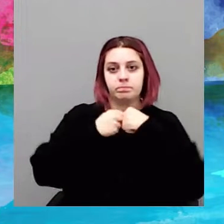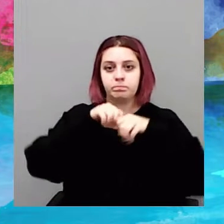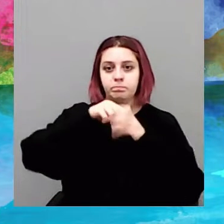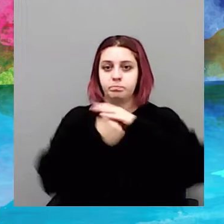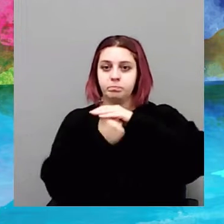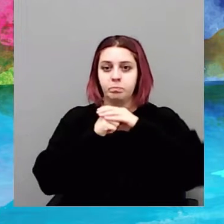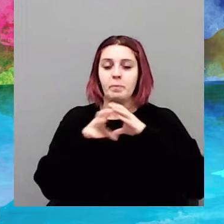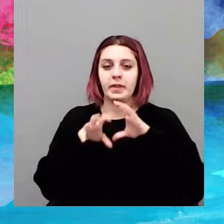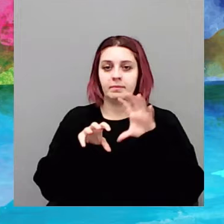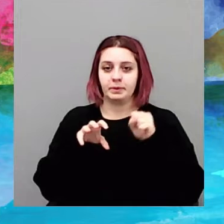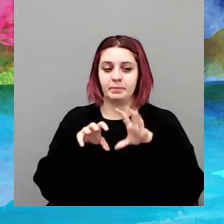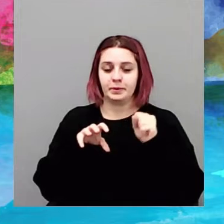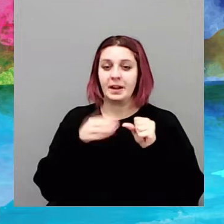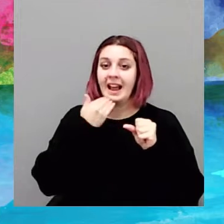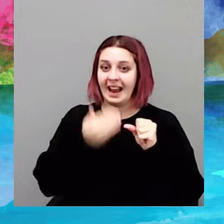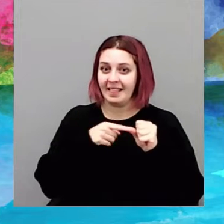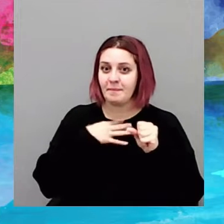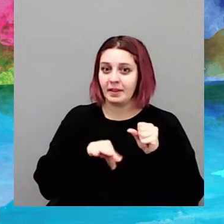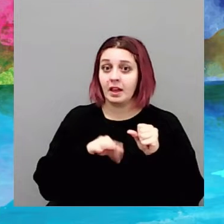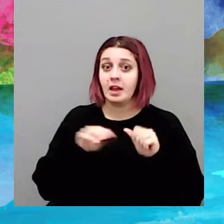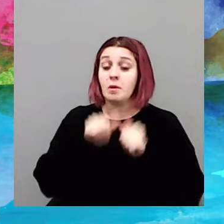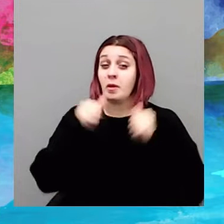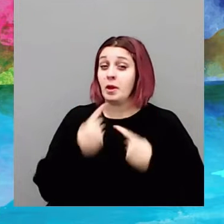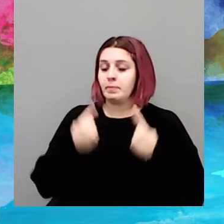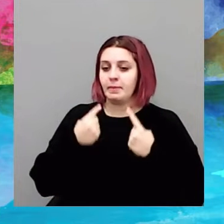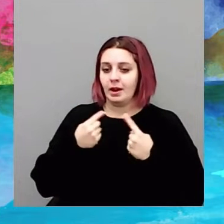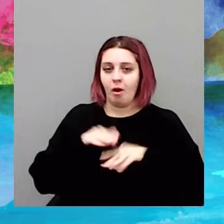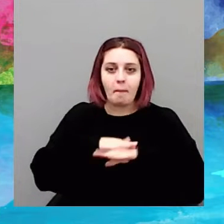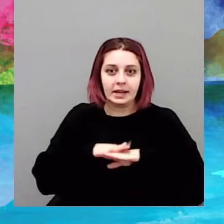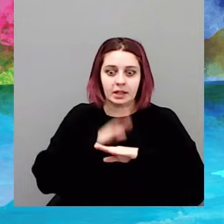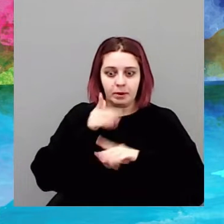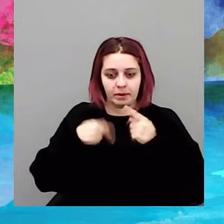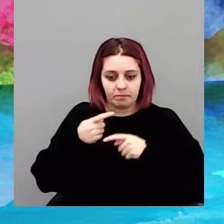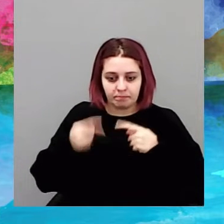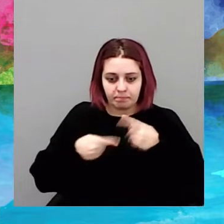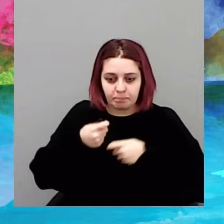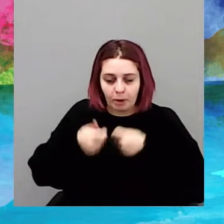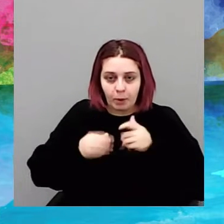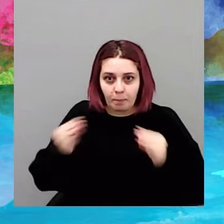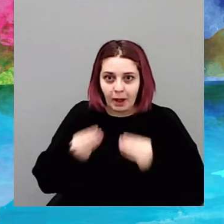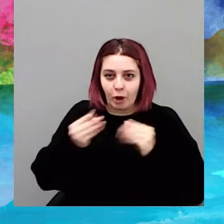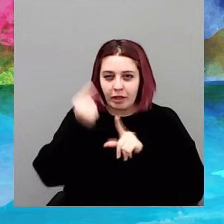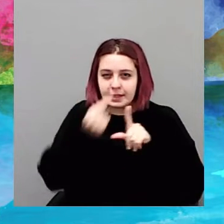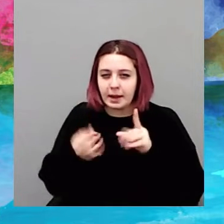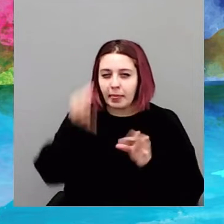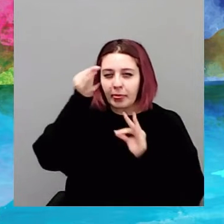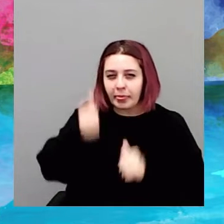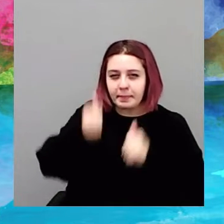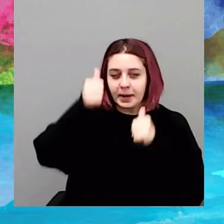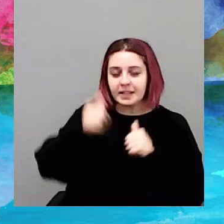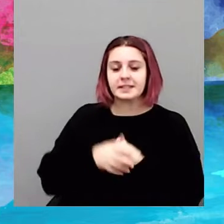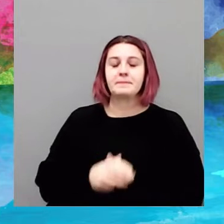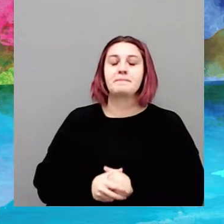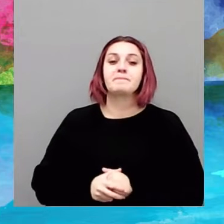It's possible to open and close their hands. Is a very basic model, but we are moving forward and improving